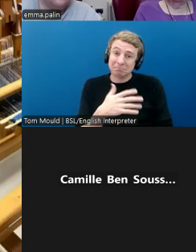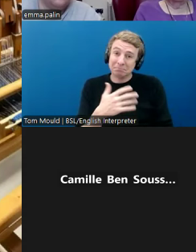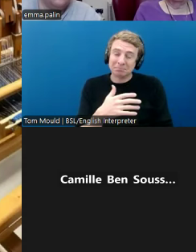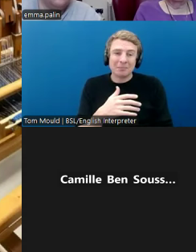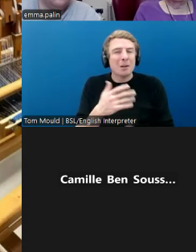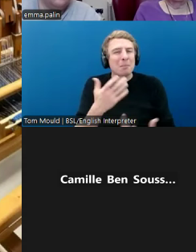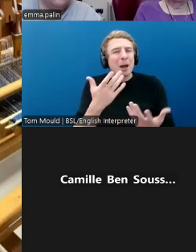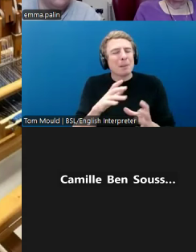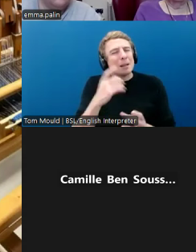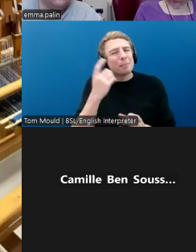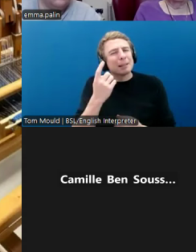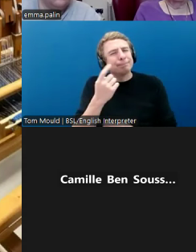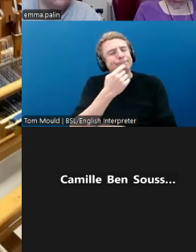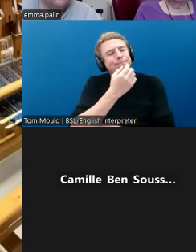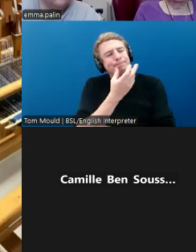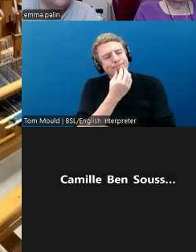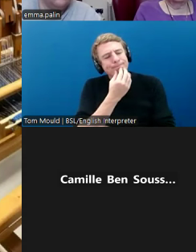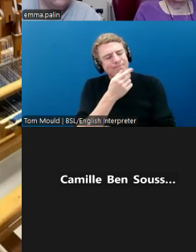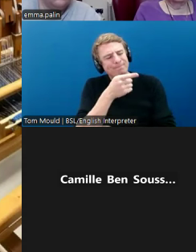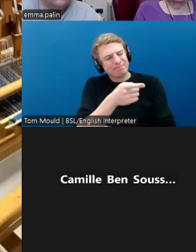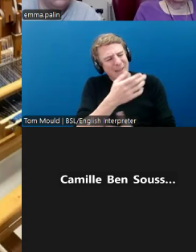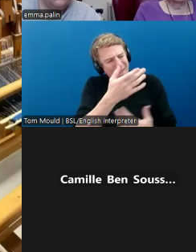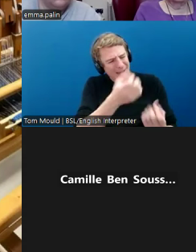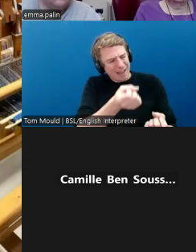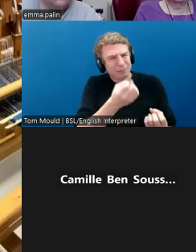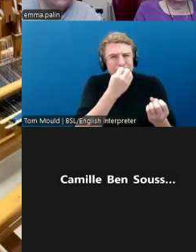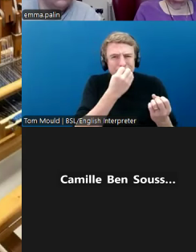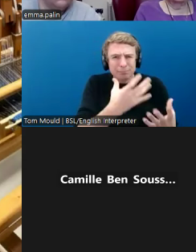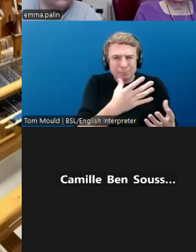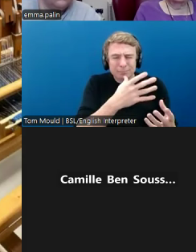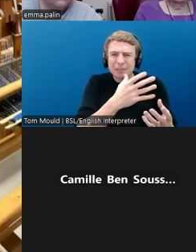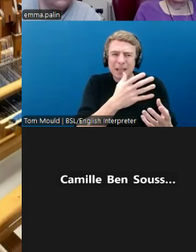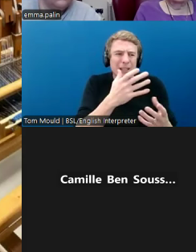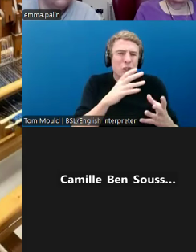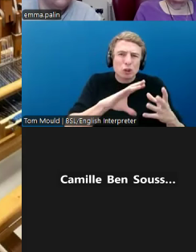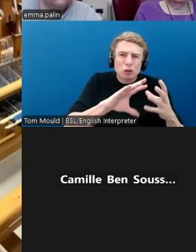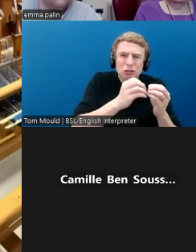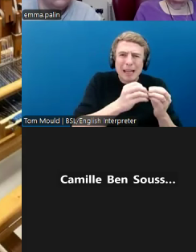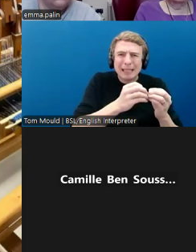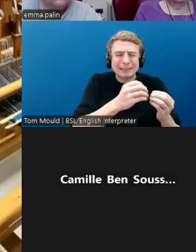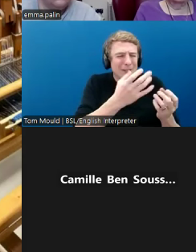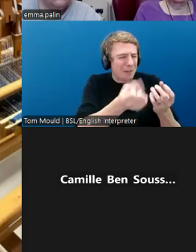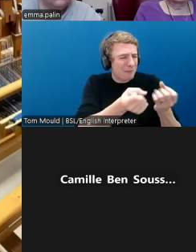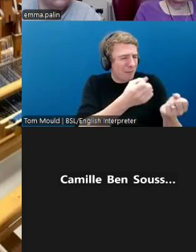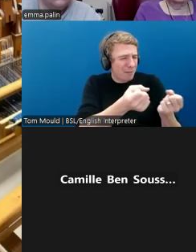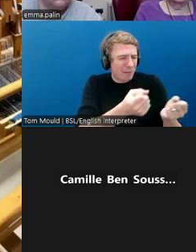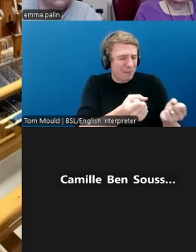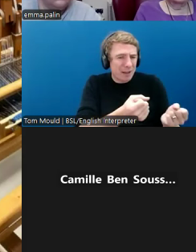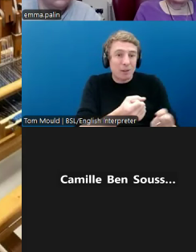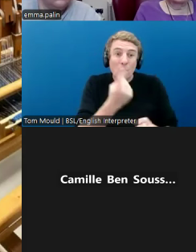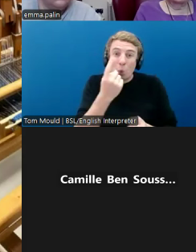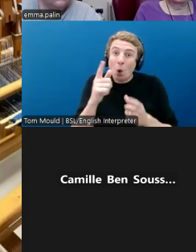room. They've got looms. They had glass blowing. This lovely lady in the centre here, she's a famous